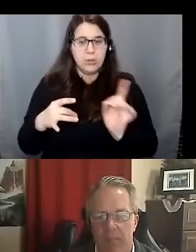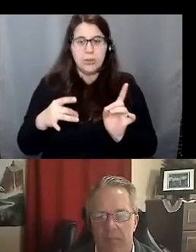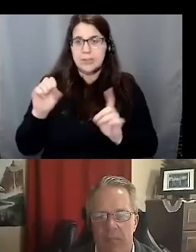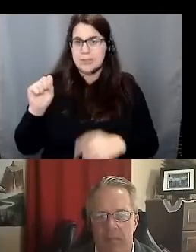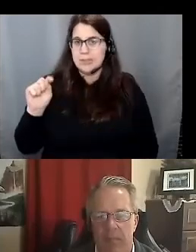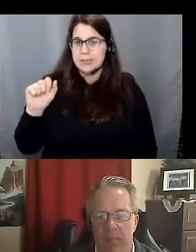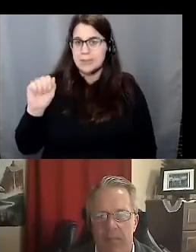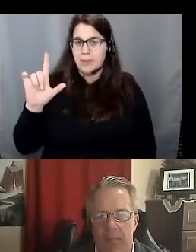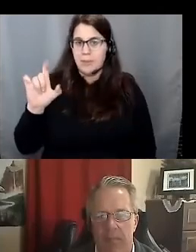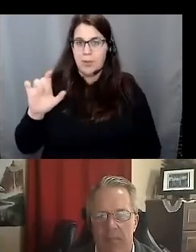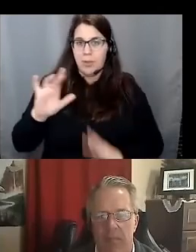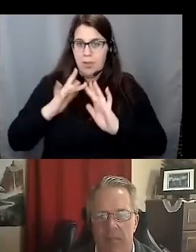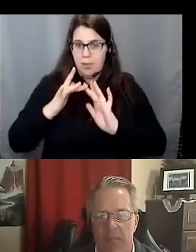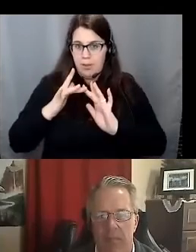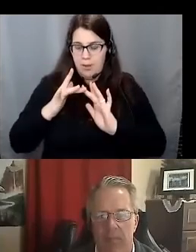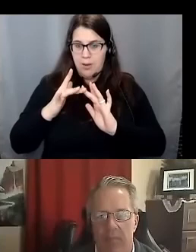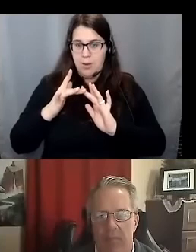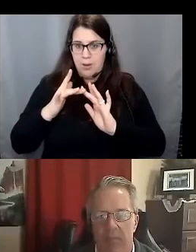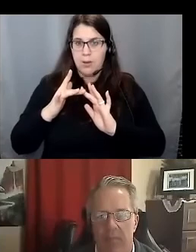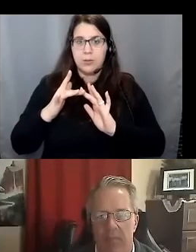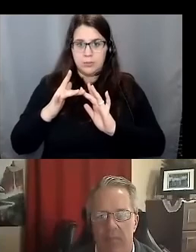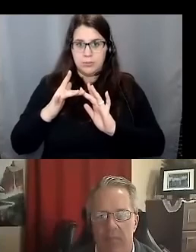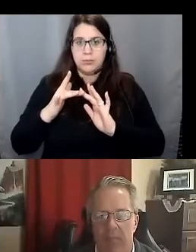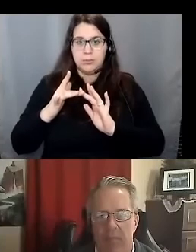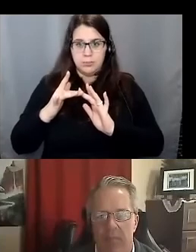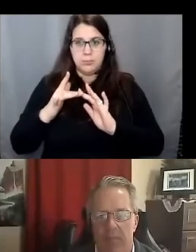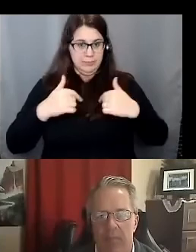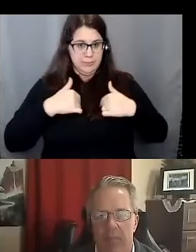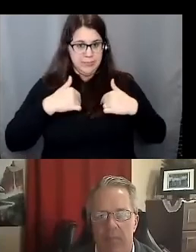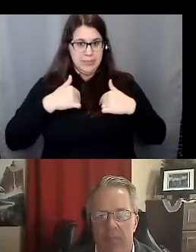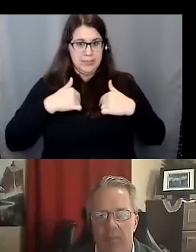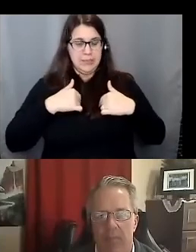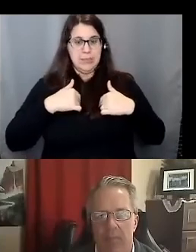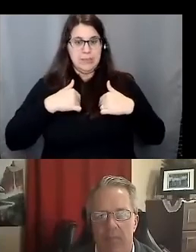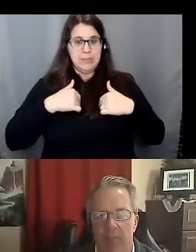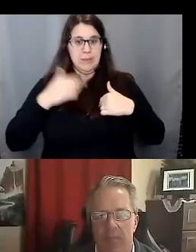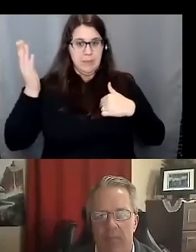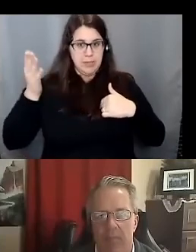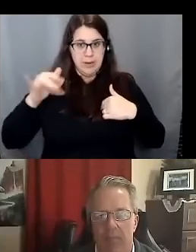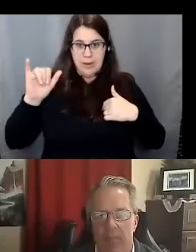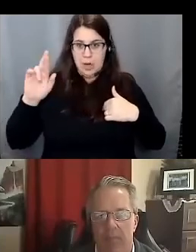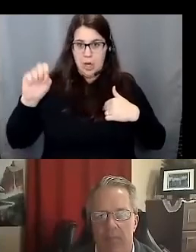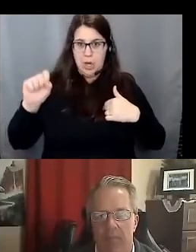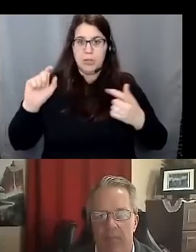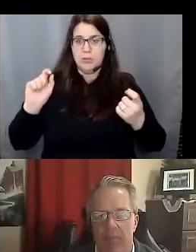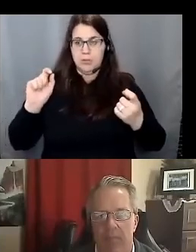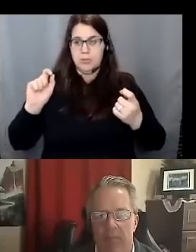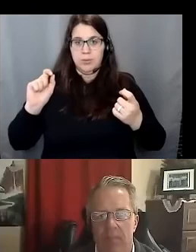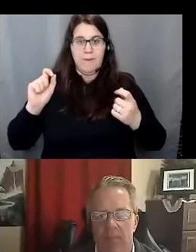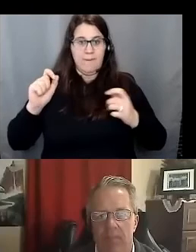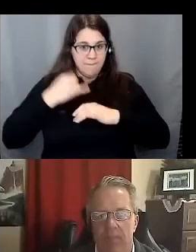platform, in my part of the presentation, I referenced that the IRS had released final regs. They've expanded